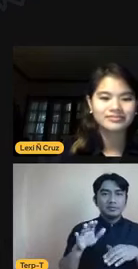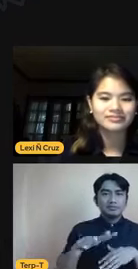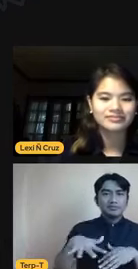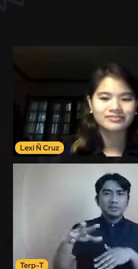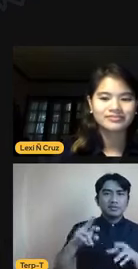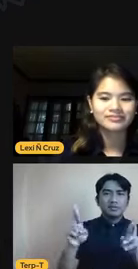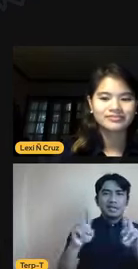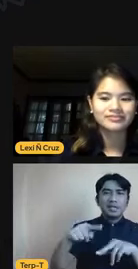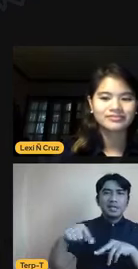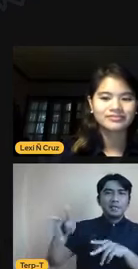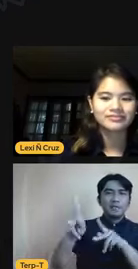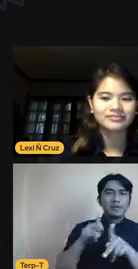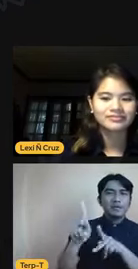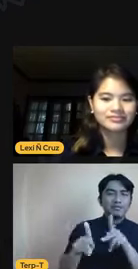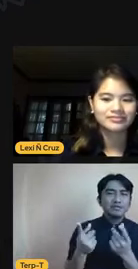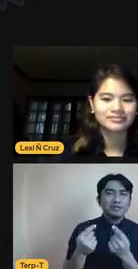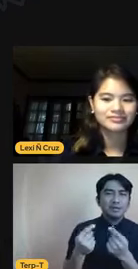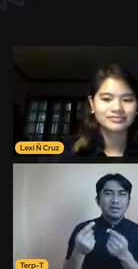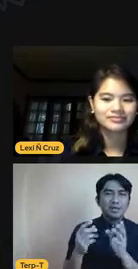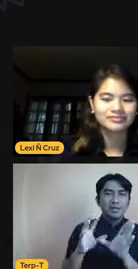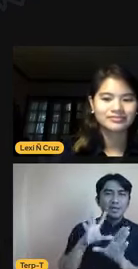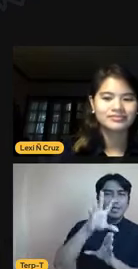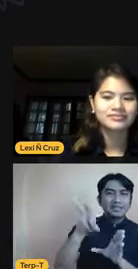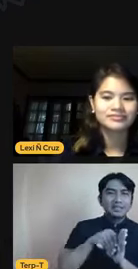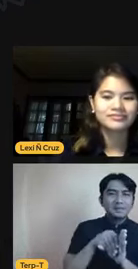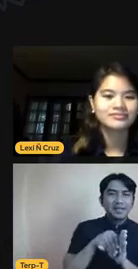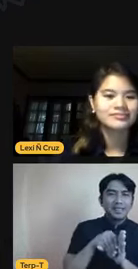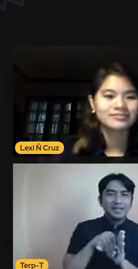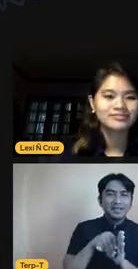to participate.